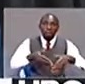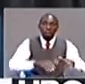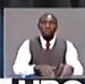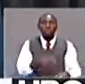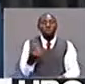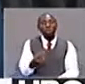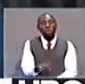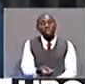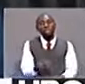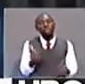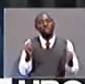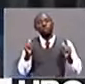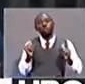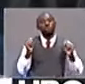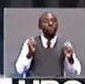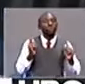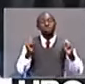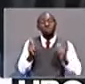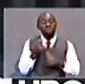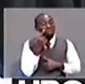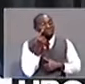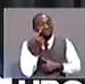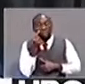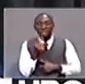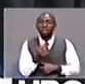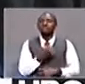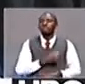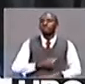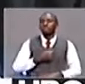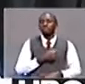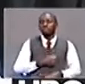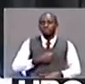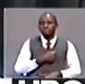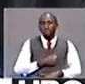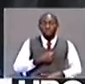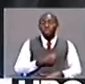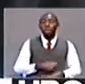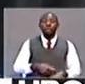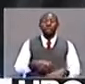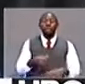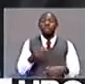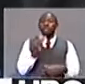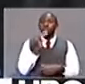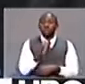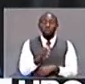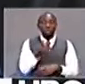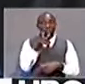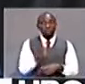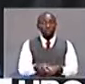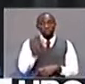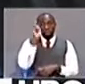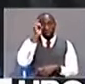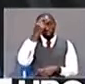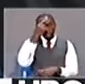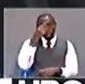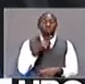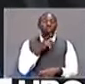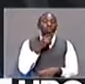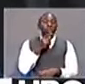tour. It was unfortunate, Honorable Speaker, that the spokesperson of government, Mr. Ofwono